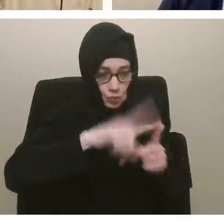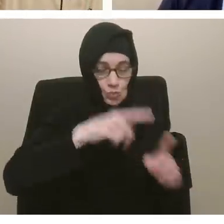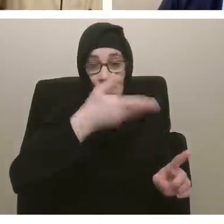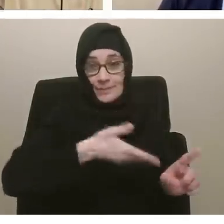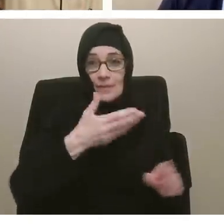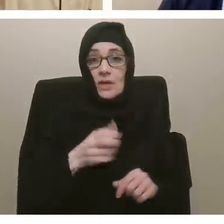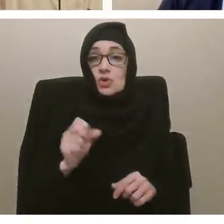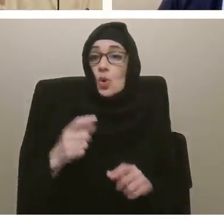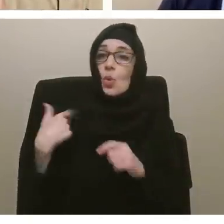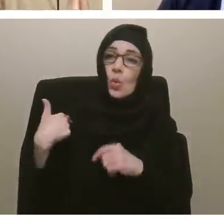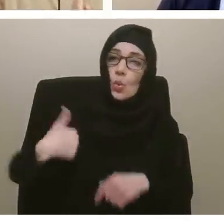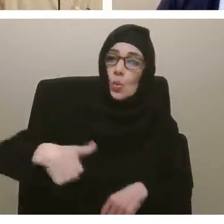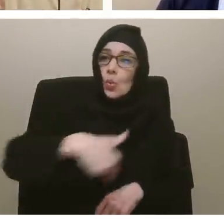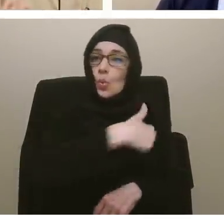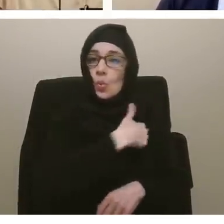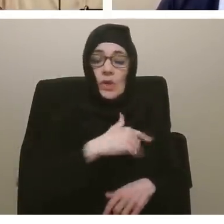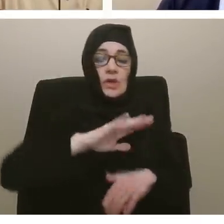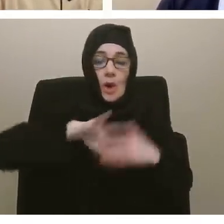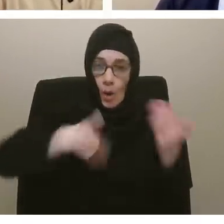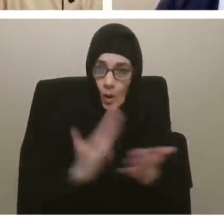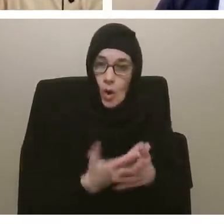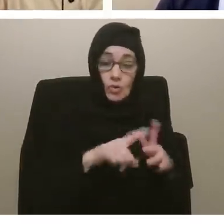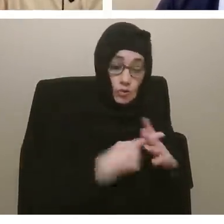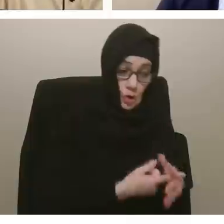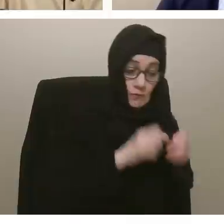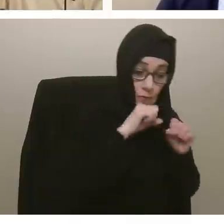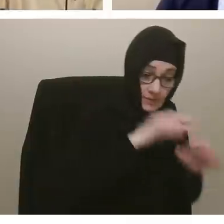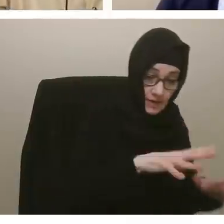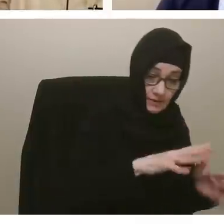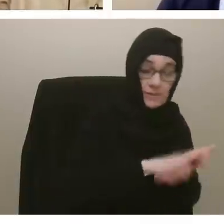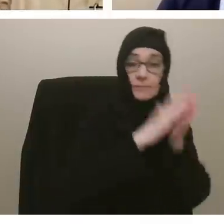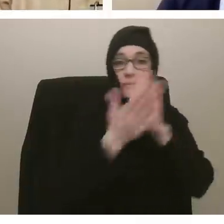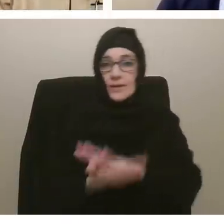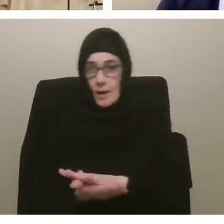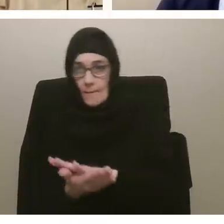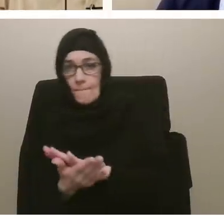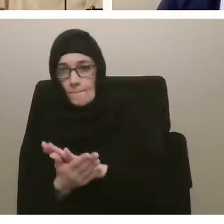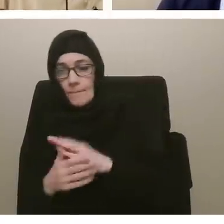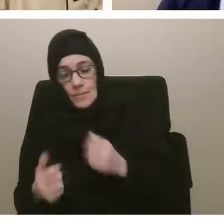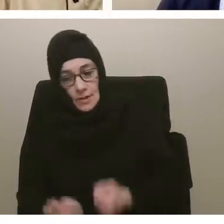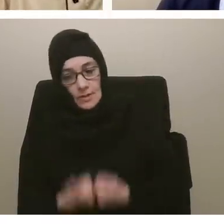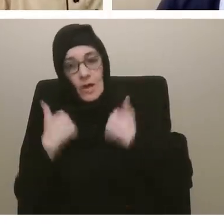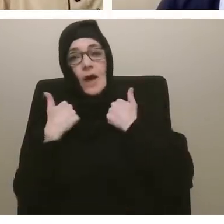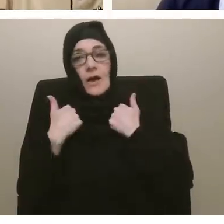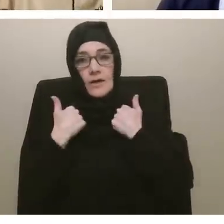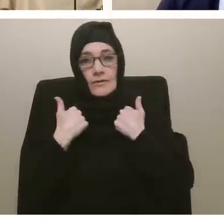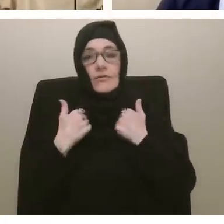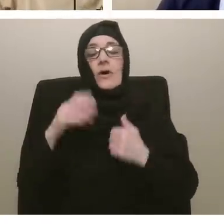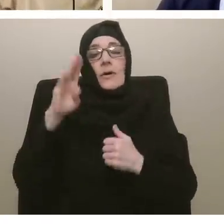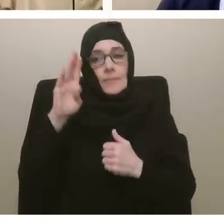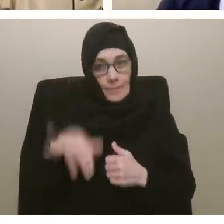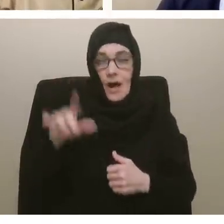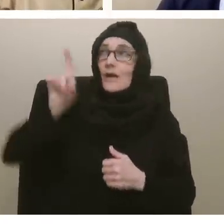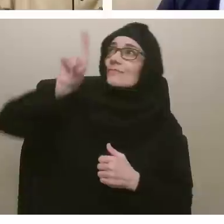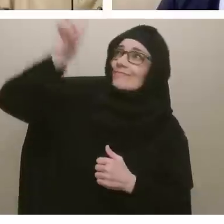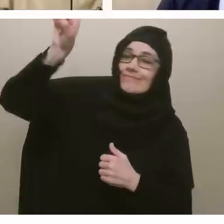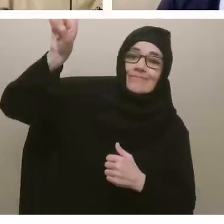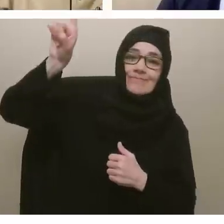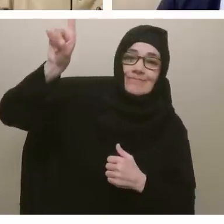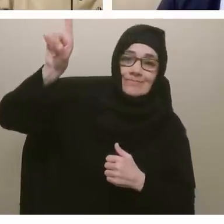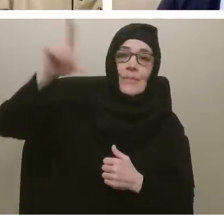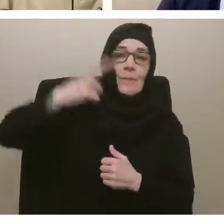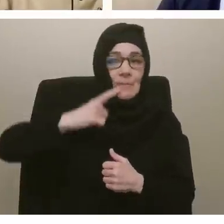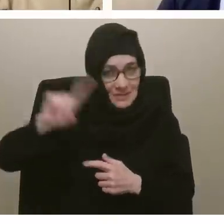to something. Bismillah, bi amrillah, by the permission and the grace of Allah subhanahu wa ta'ala. So Sheikh, can you share some of your reflections on Duha for